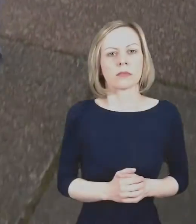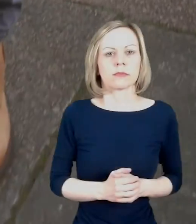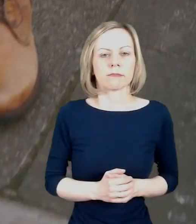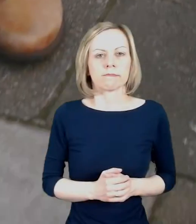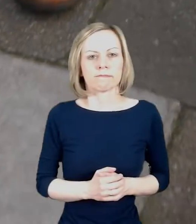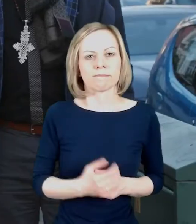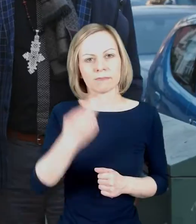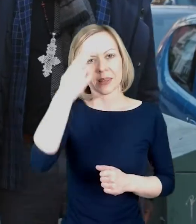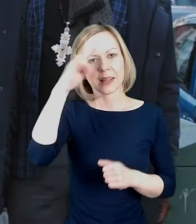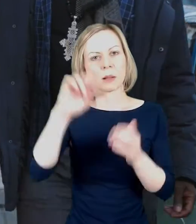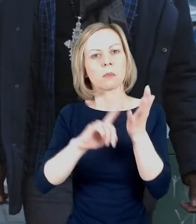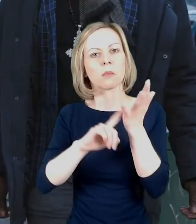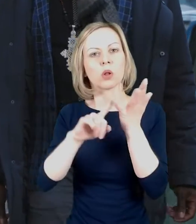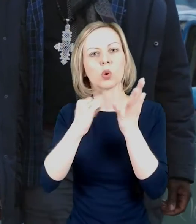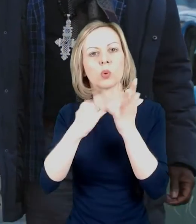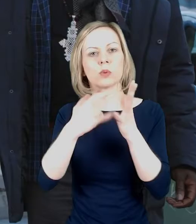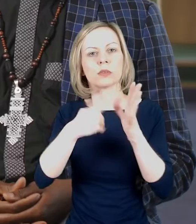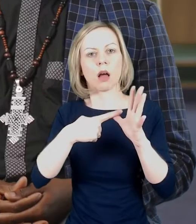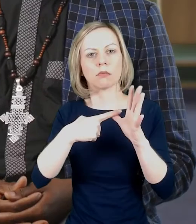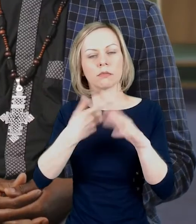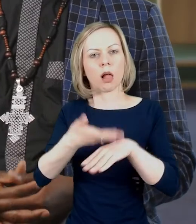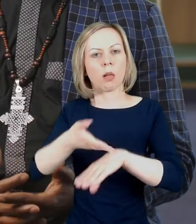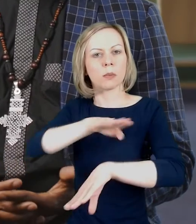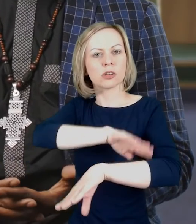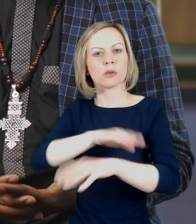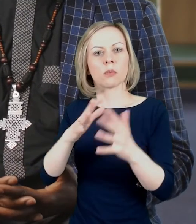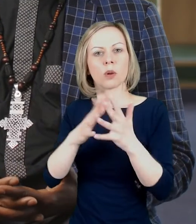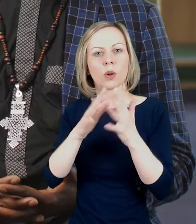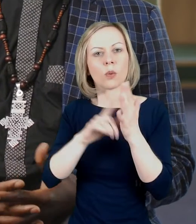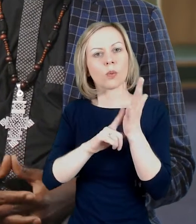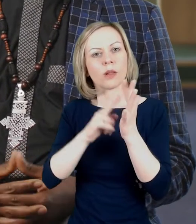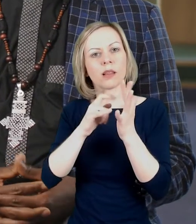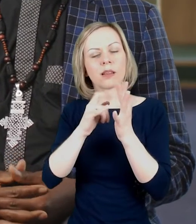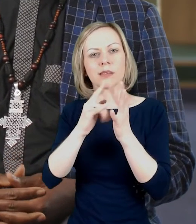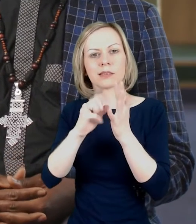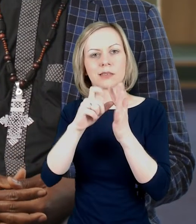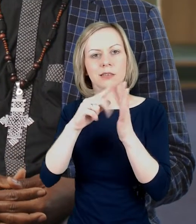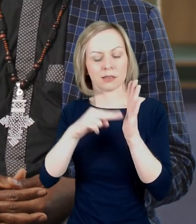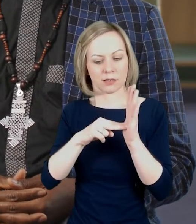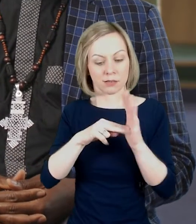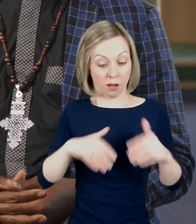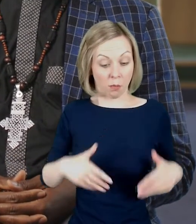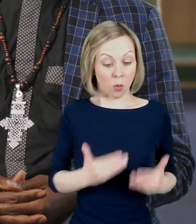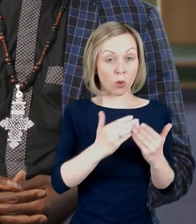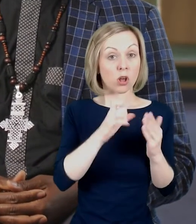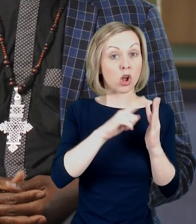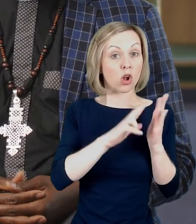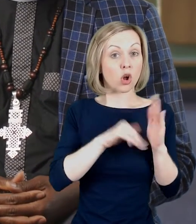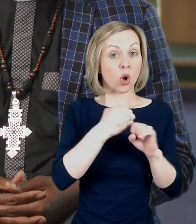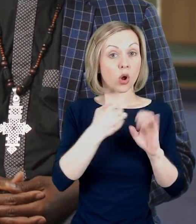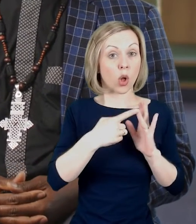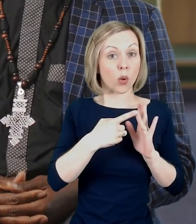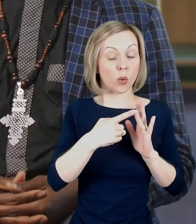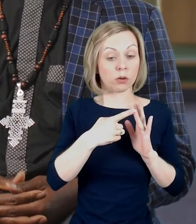So I'm Lusa, Bishop of Wilsden, born in Congo, grew up in Belgium, and I've spent the past